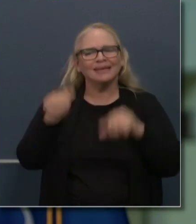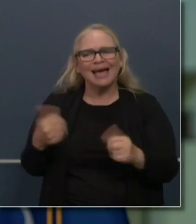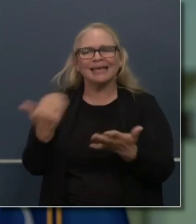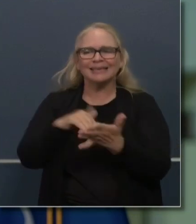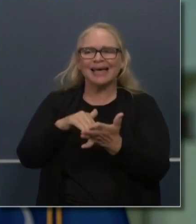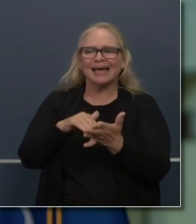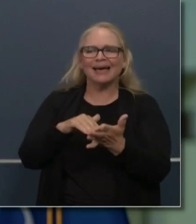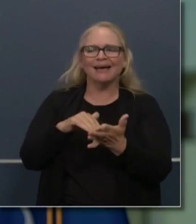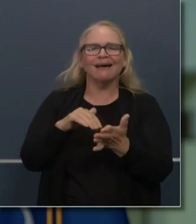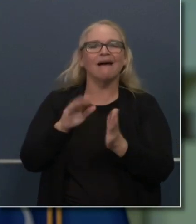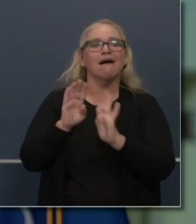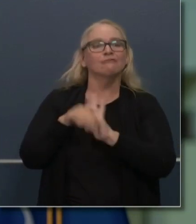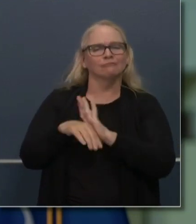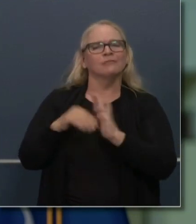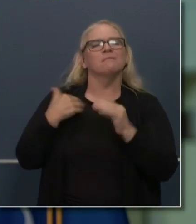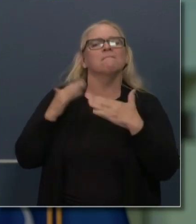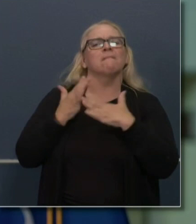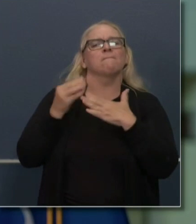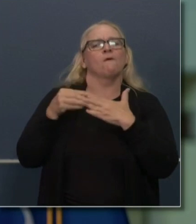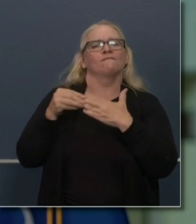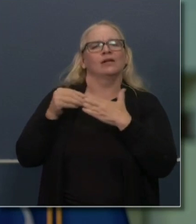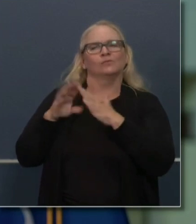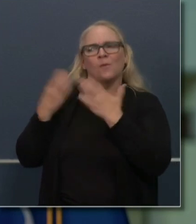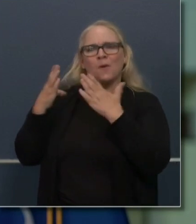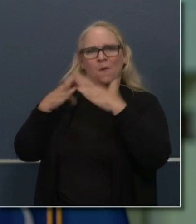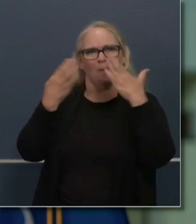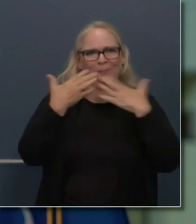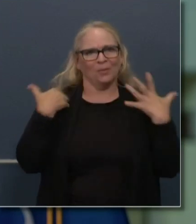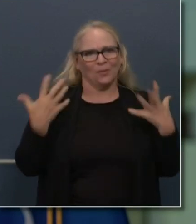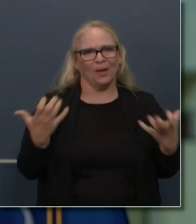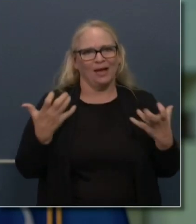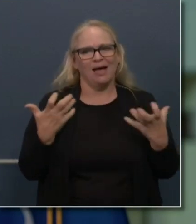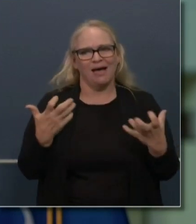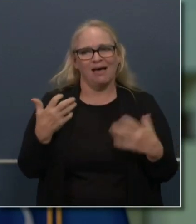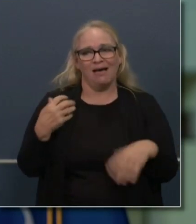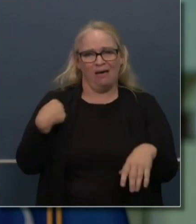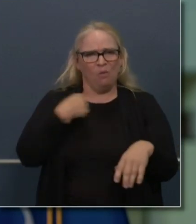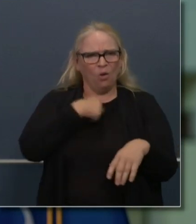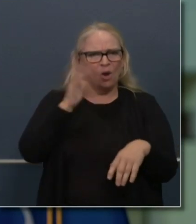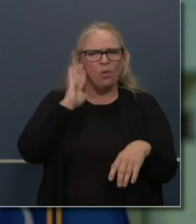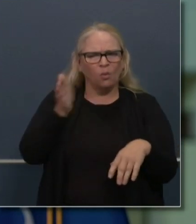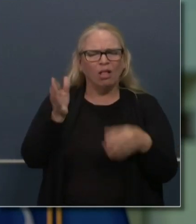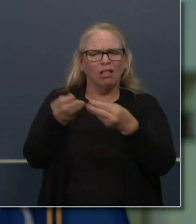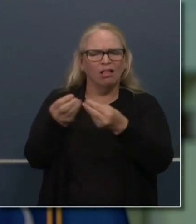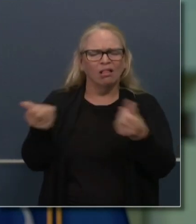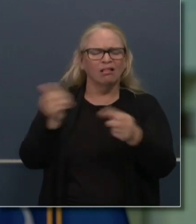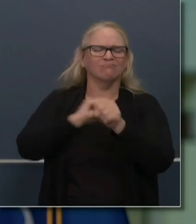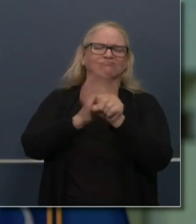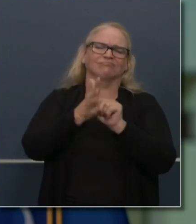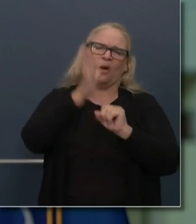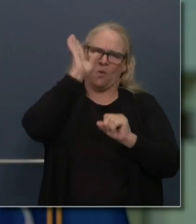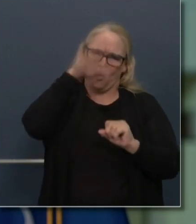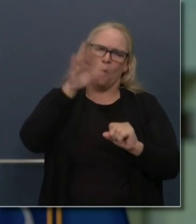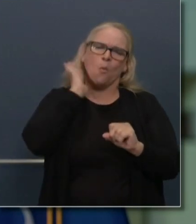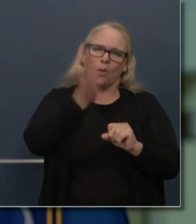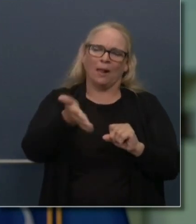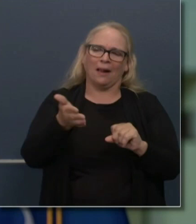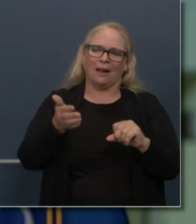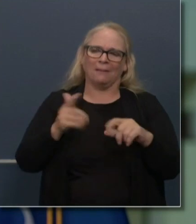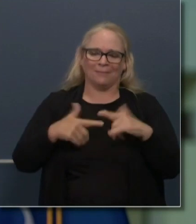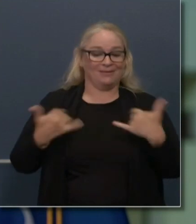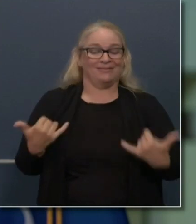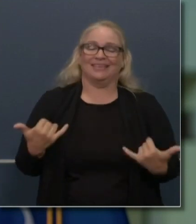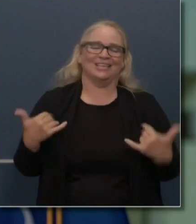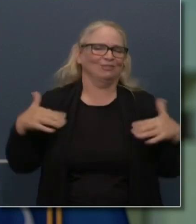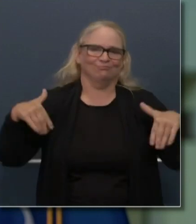can extinguish this virus. It will be extinguished, but it can be done on an accelerated time frame. And that's why